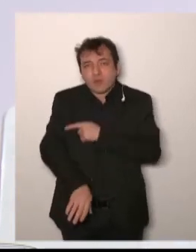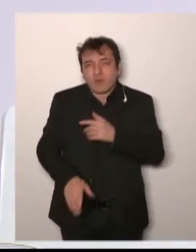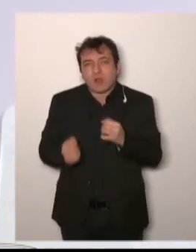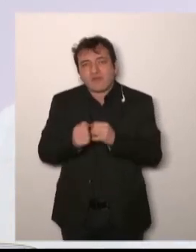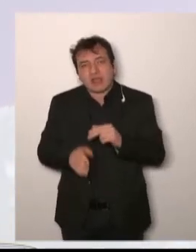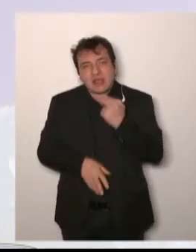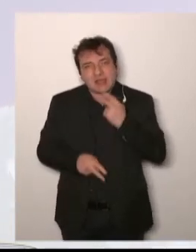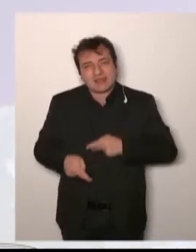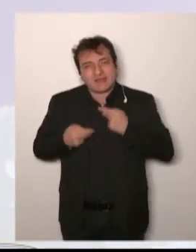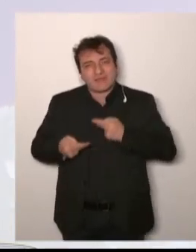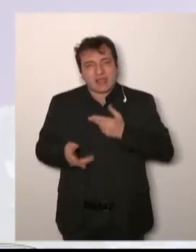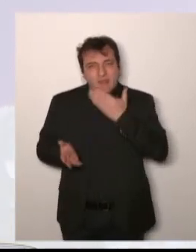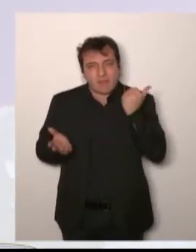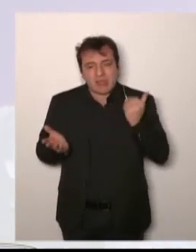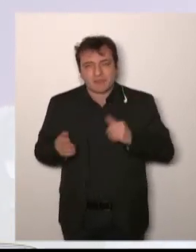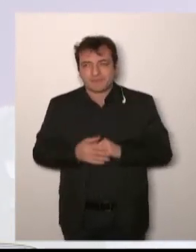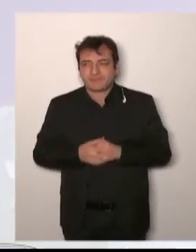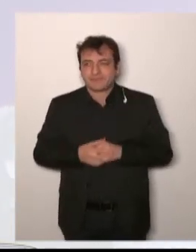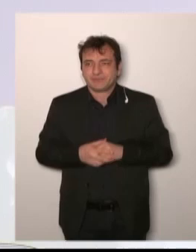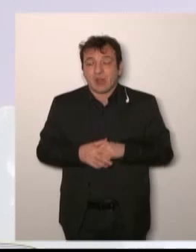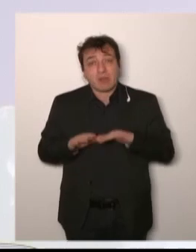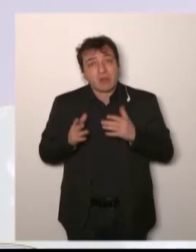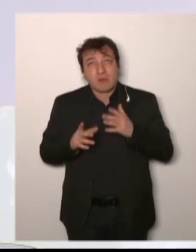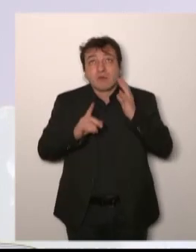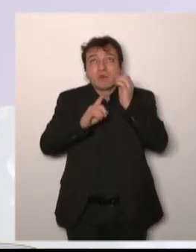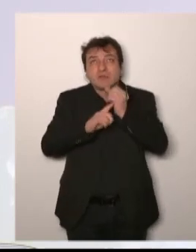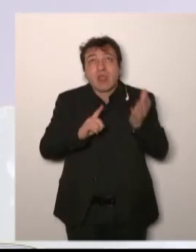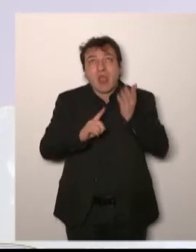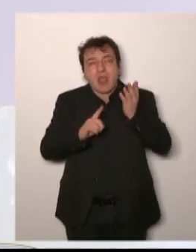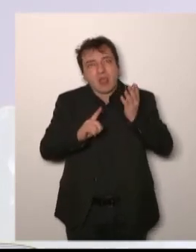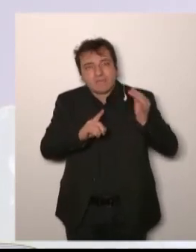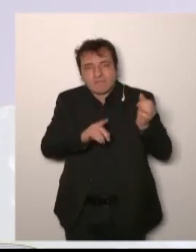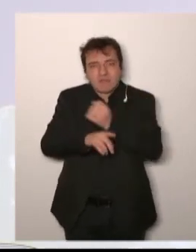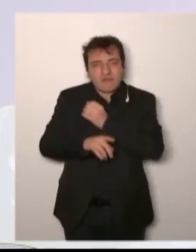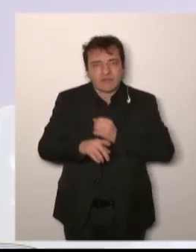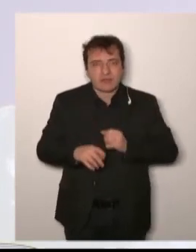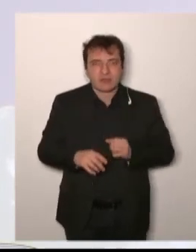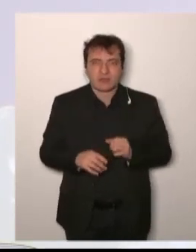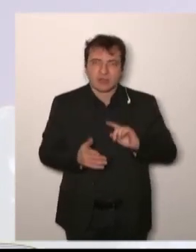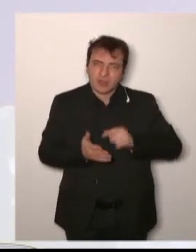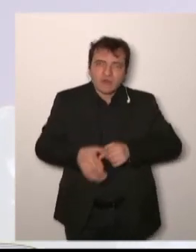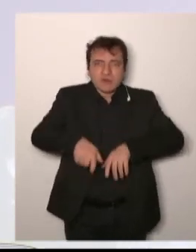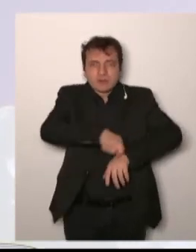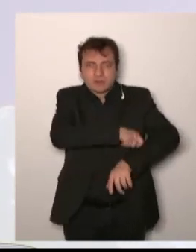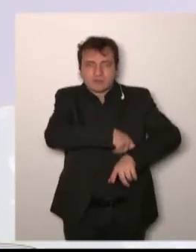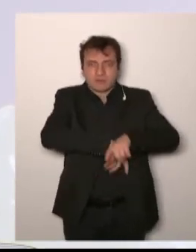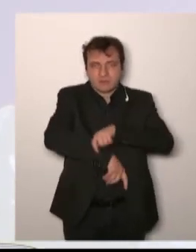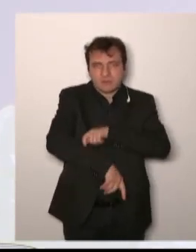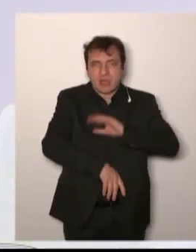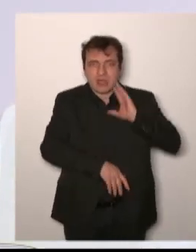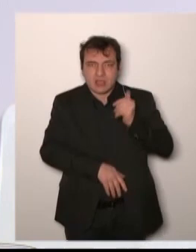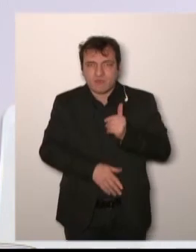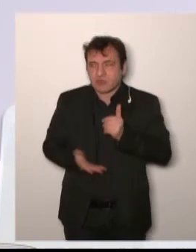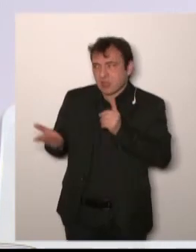achieve this ambitious goal? Well, we have to be hands-on, and this is why John Ryan is here to present